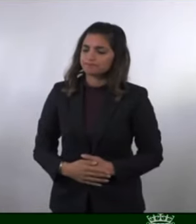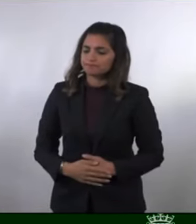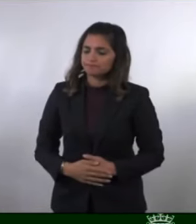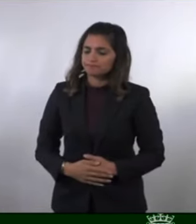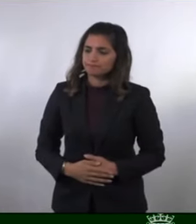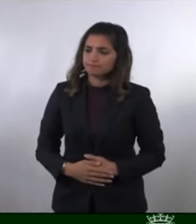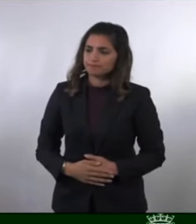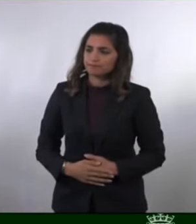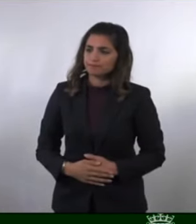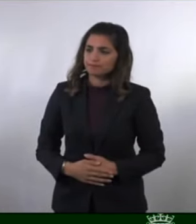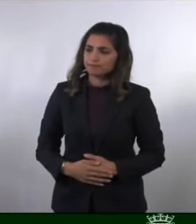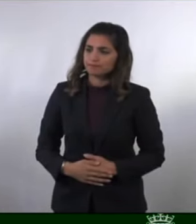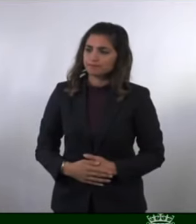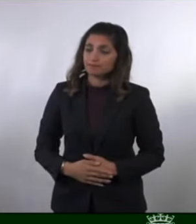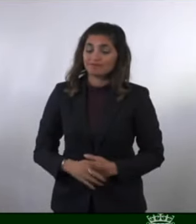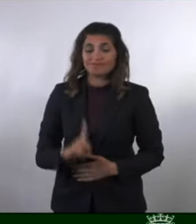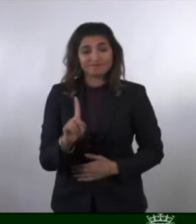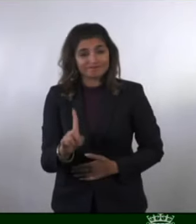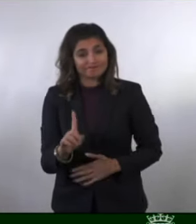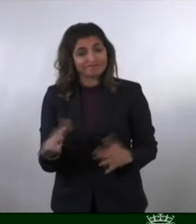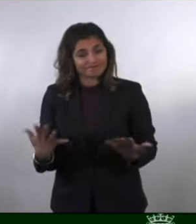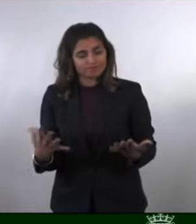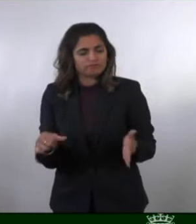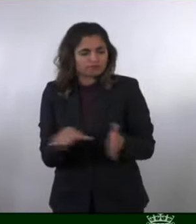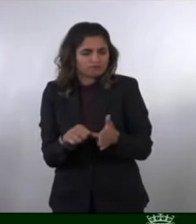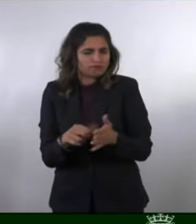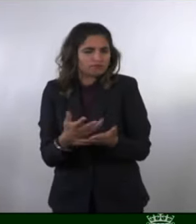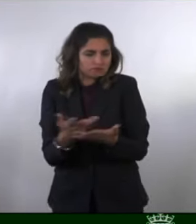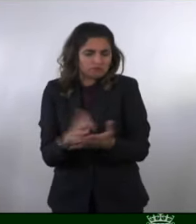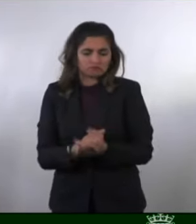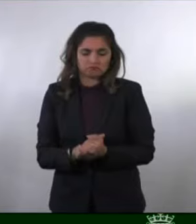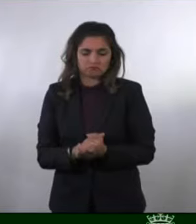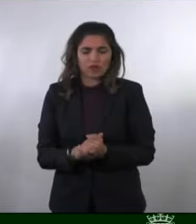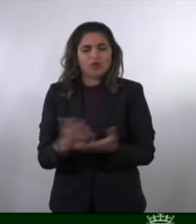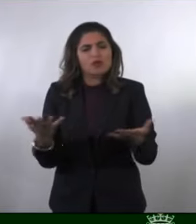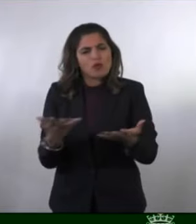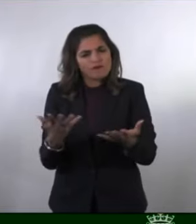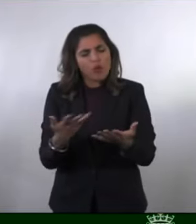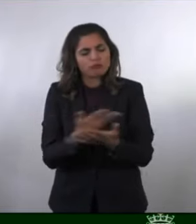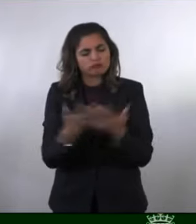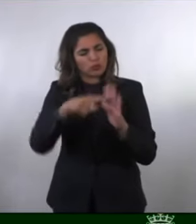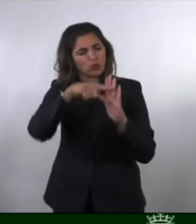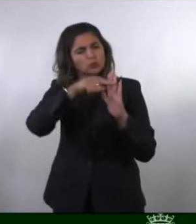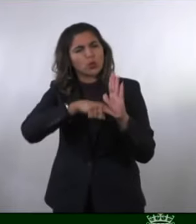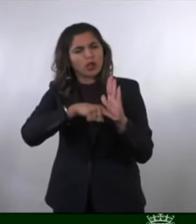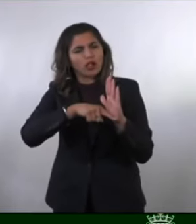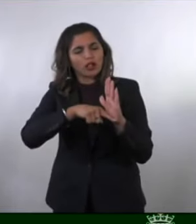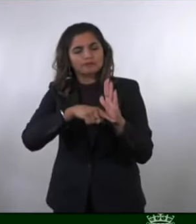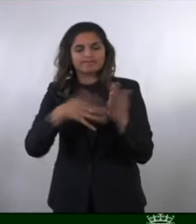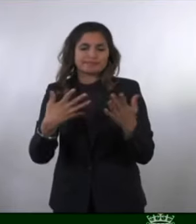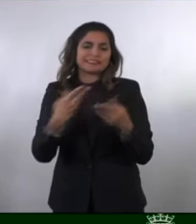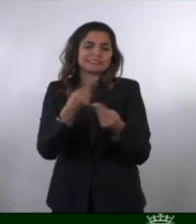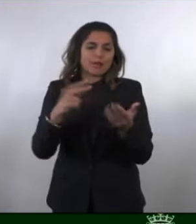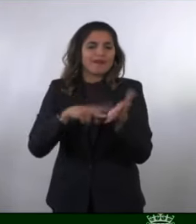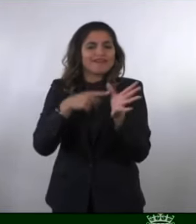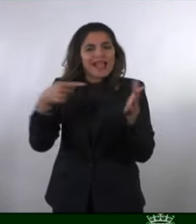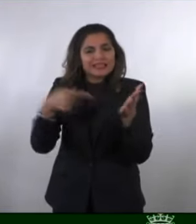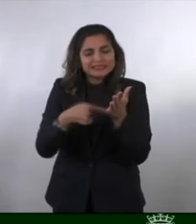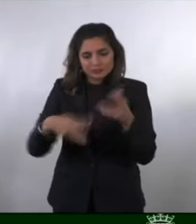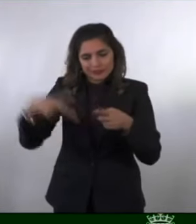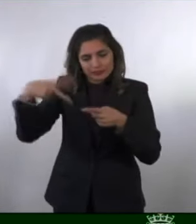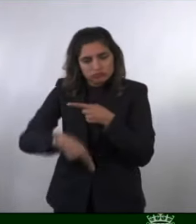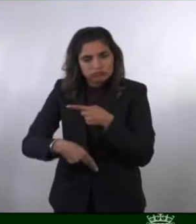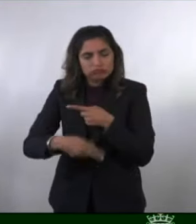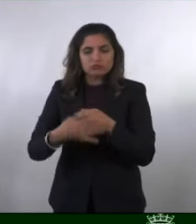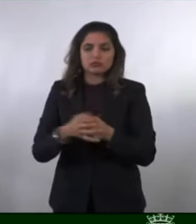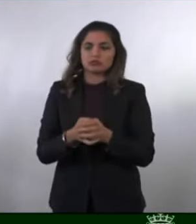everybody is there are many things that apply generally, such as the cut on VAT and the